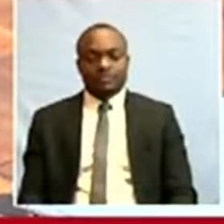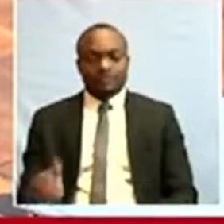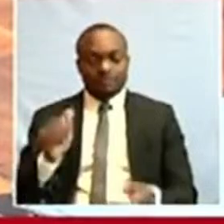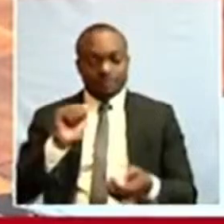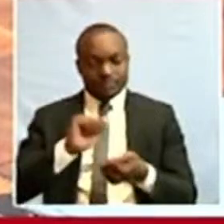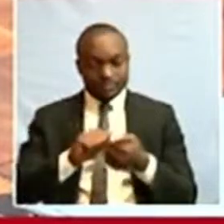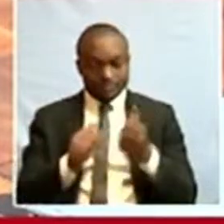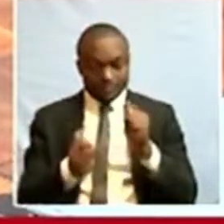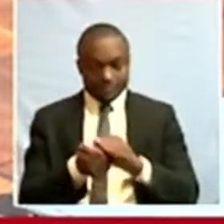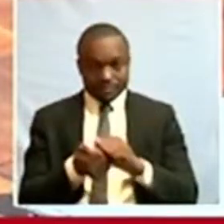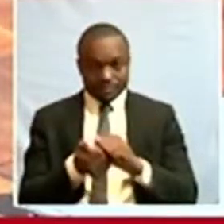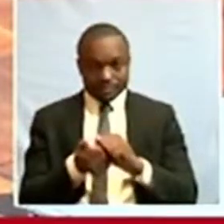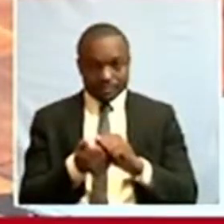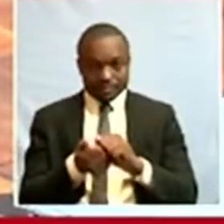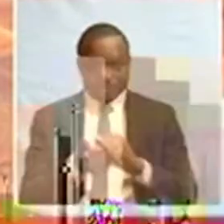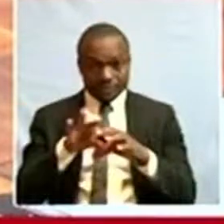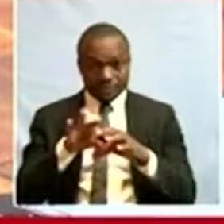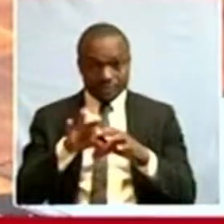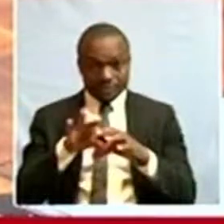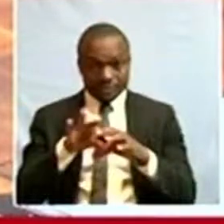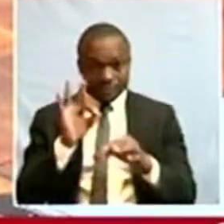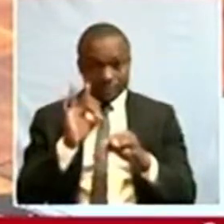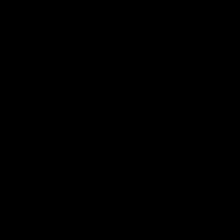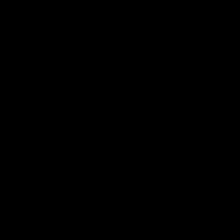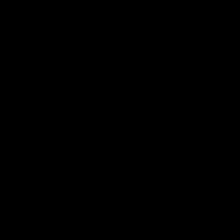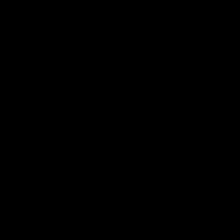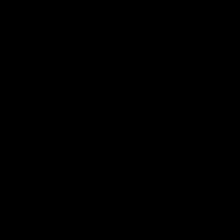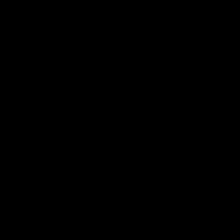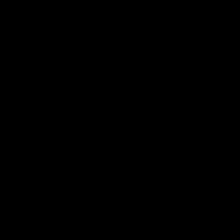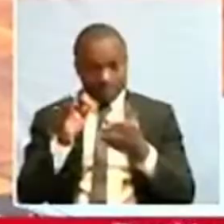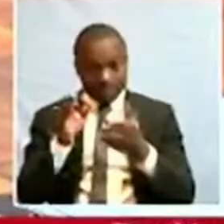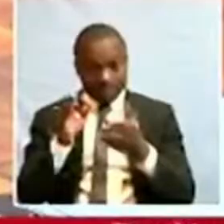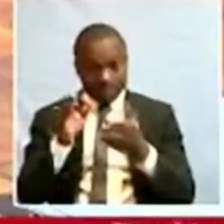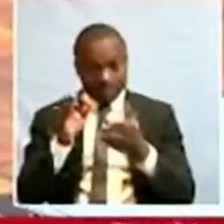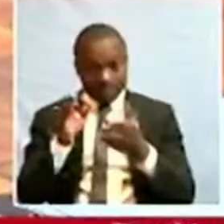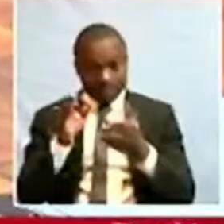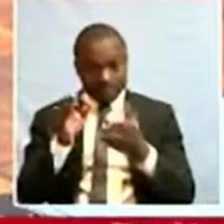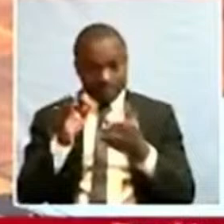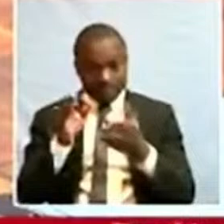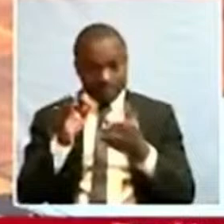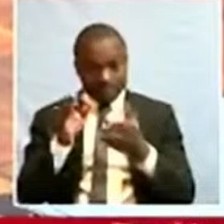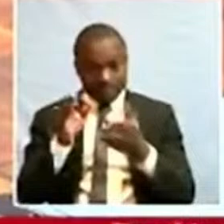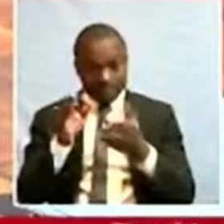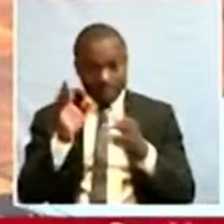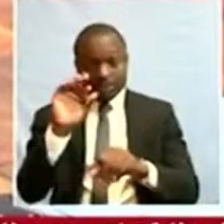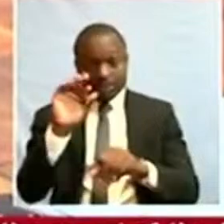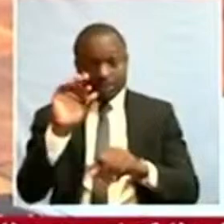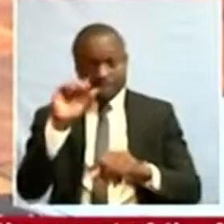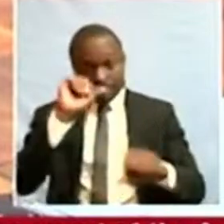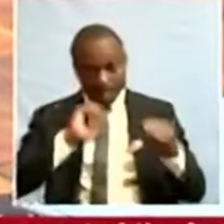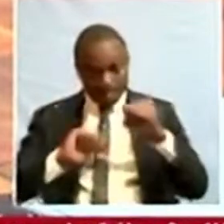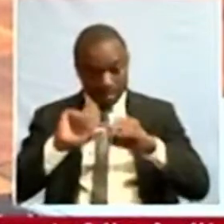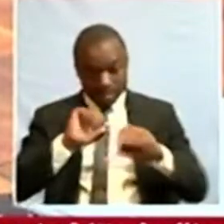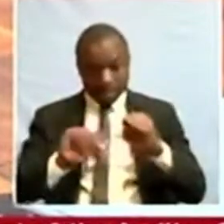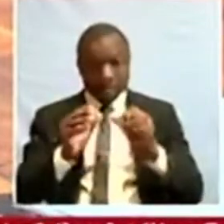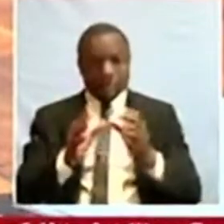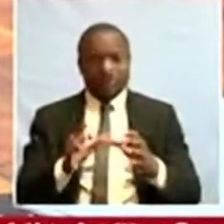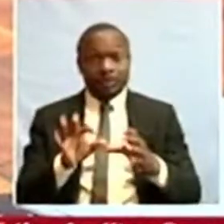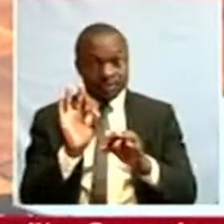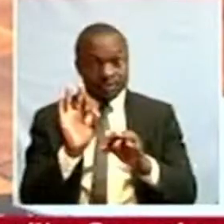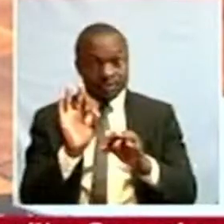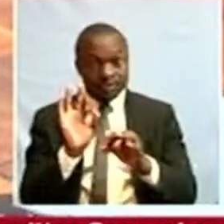finding of failure to deposit funds in Control 99, the audit states that